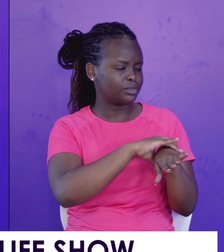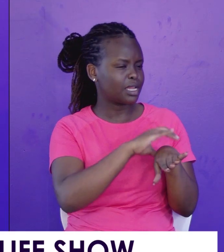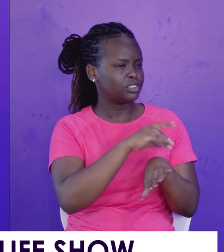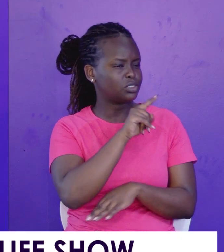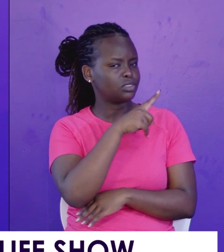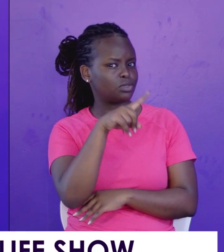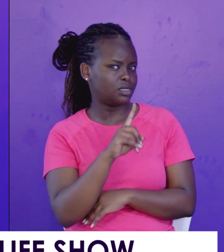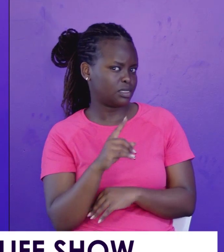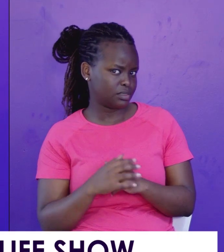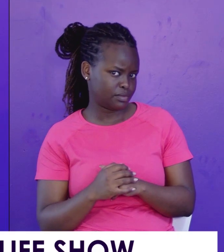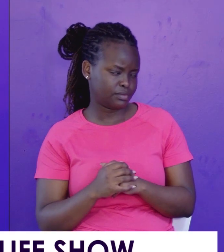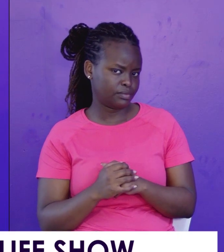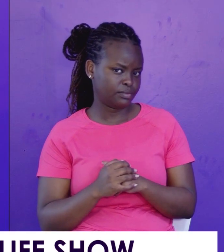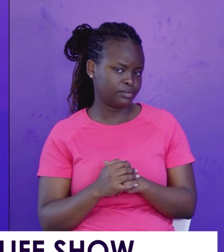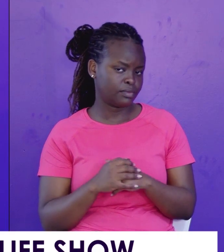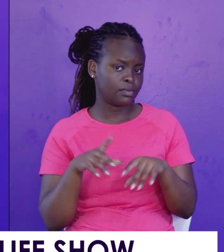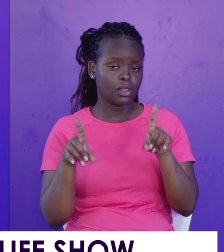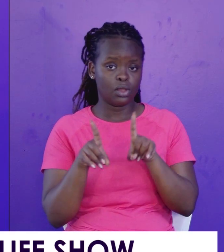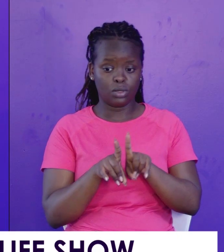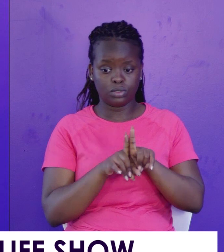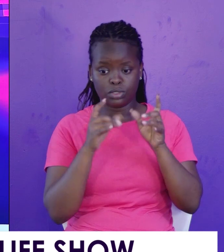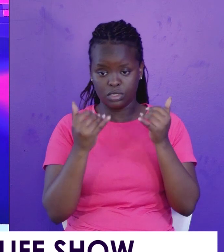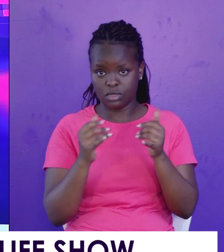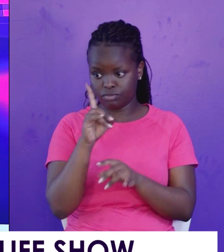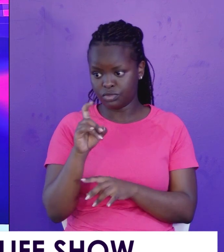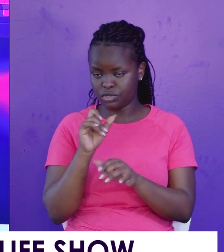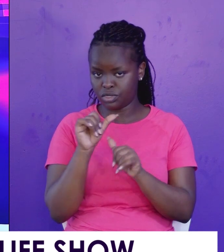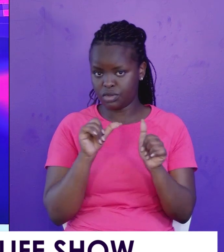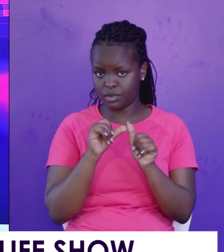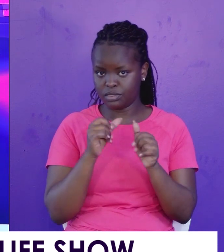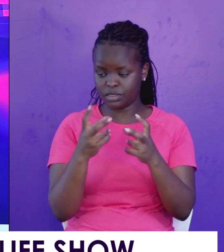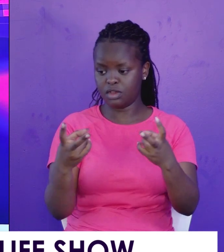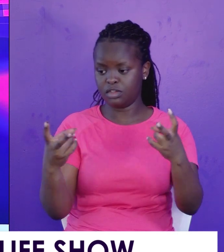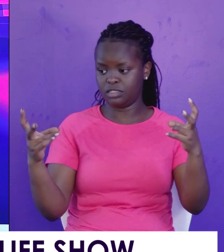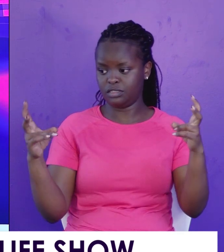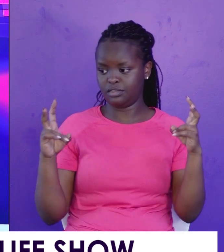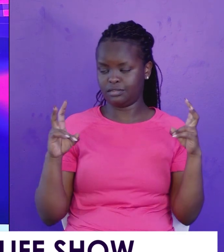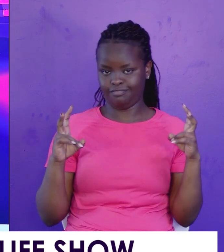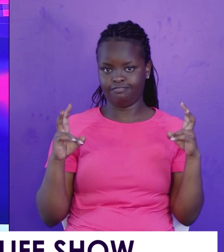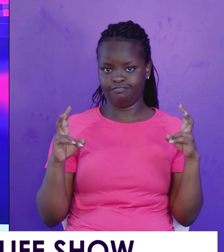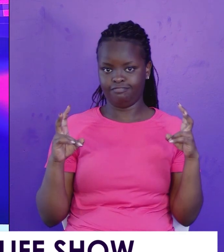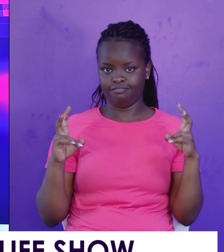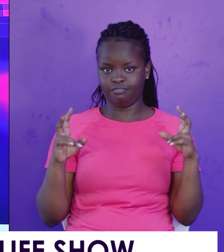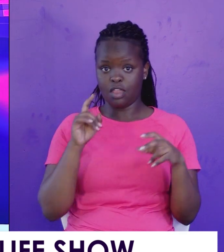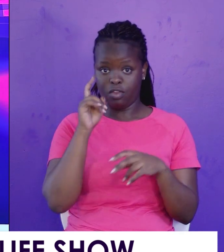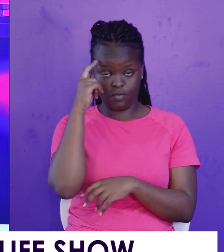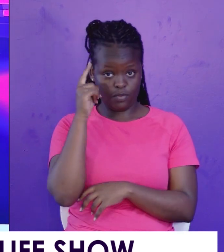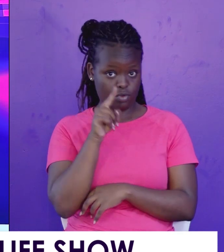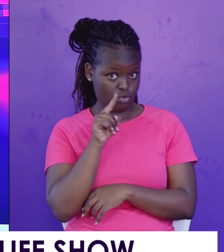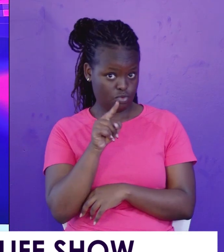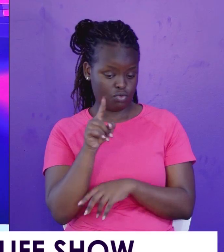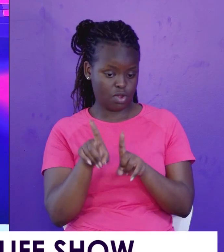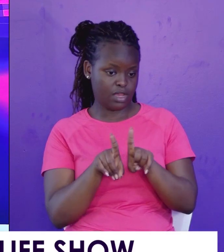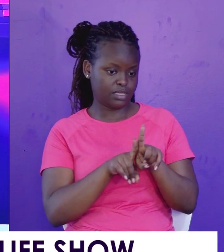correctly? It is also now the question of the audience you are working with, and Okay. also you as a person who is